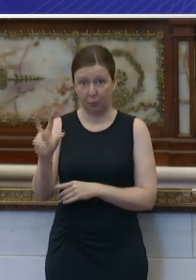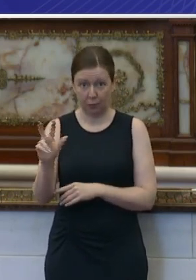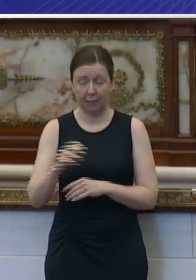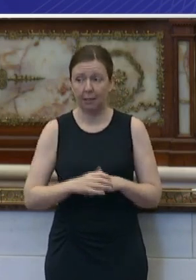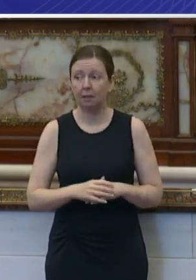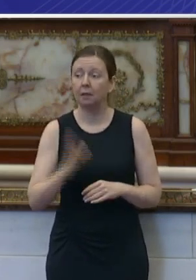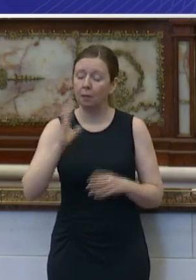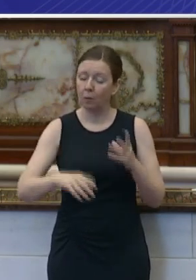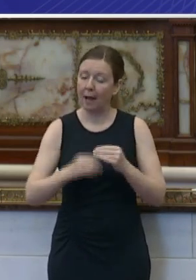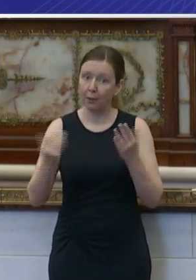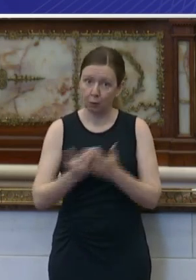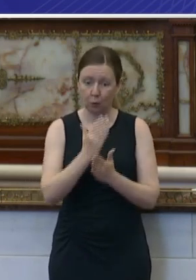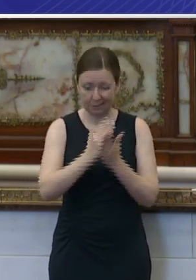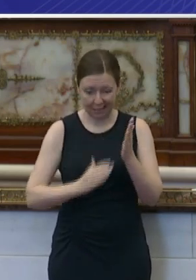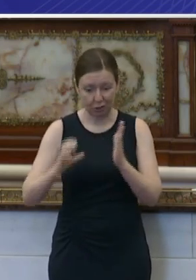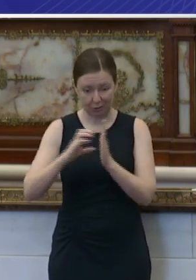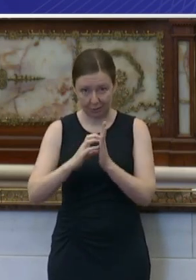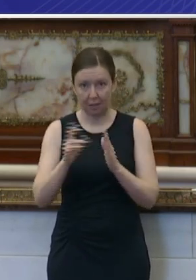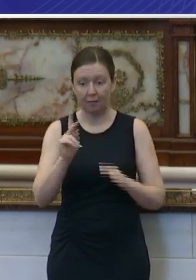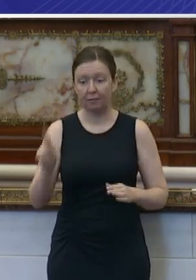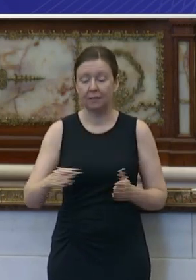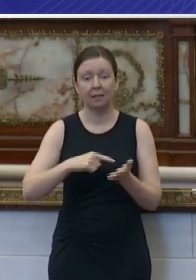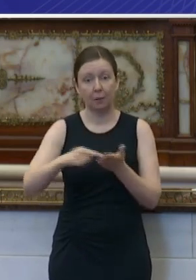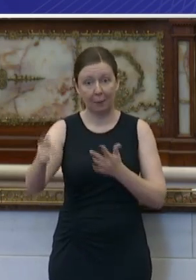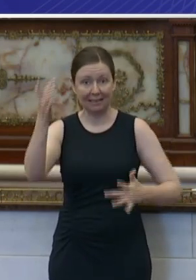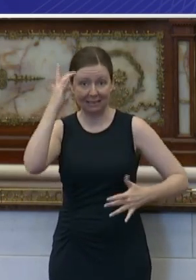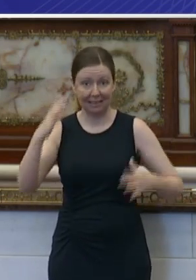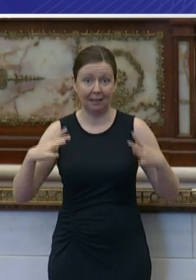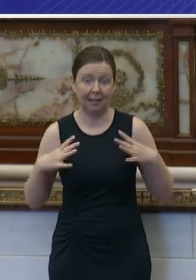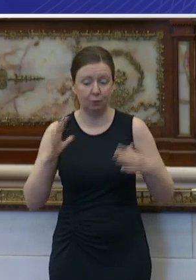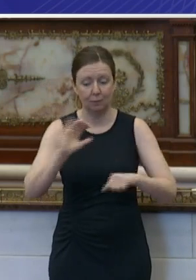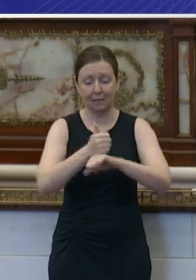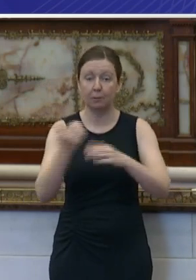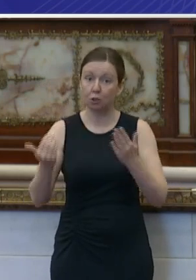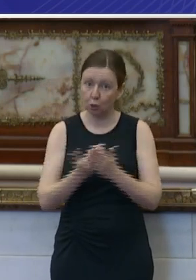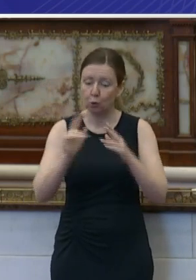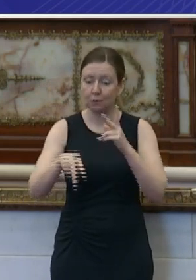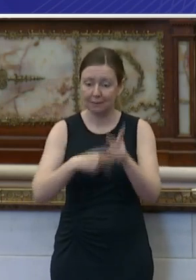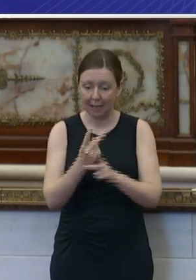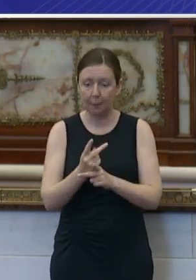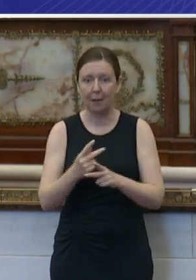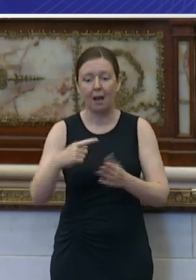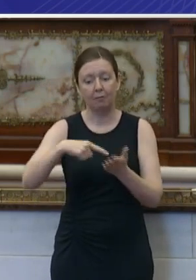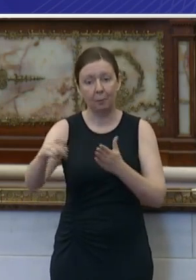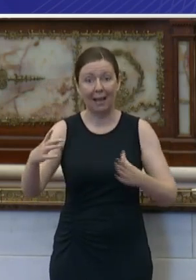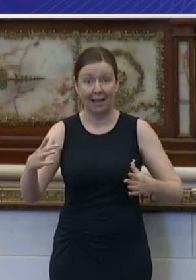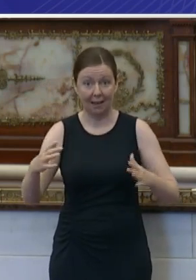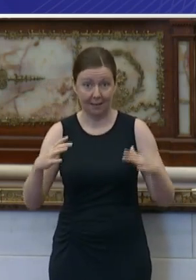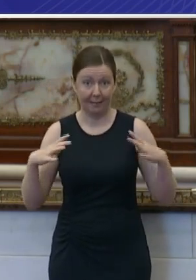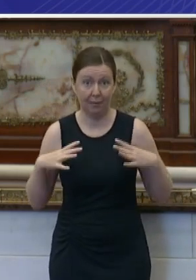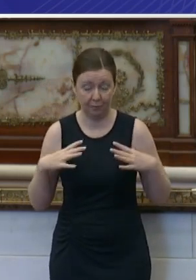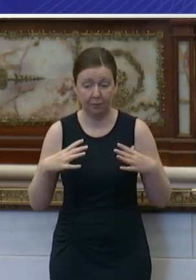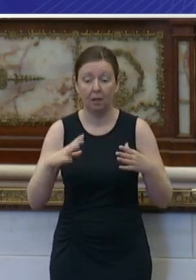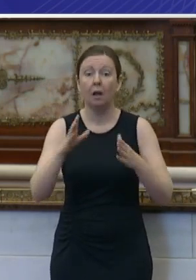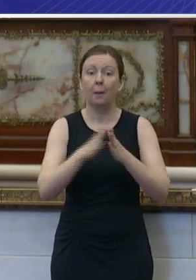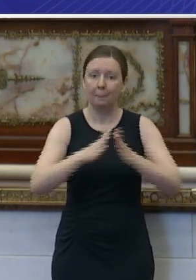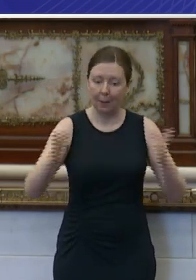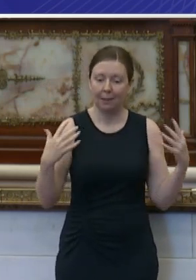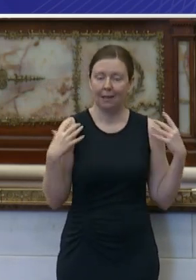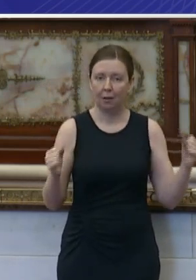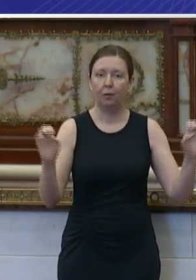200303 will add a new section of the Philadelphia Paid Sick Leave Ordinance to establish a new type of paid leave entitled Public Health Emergency